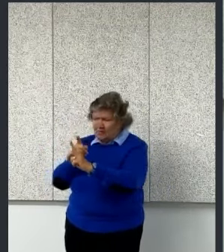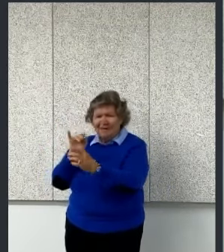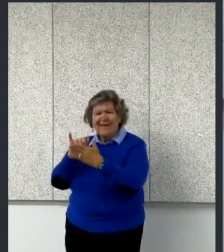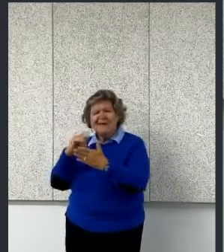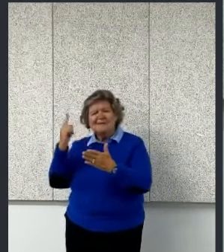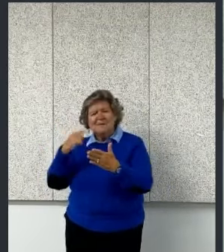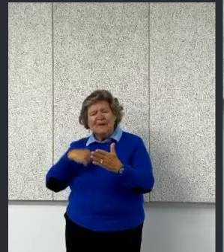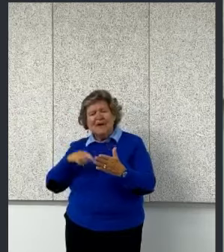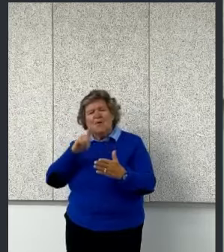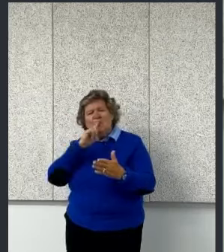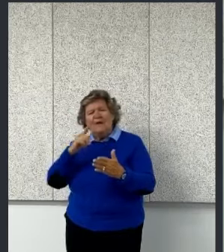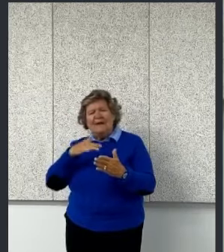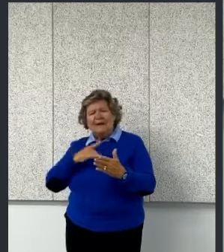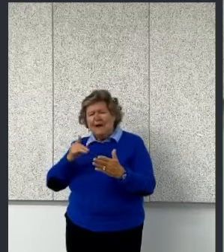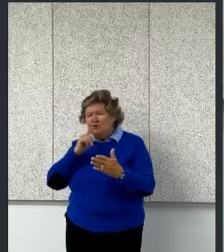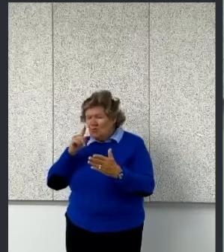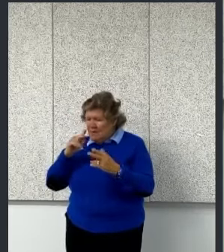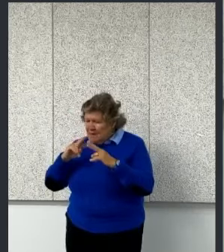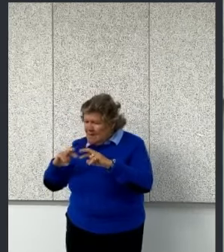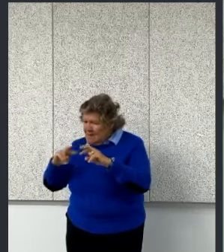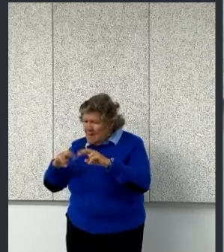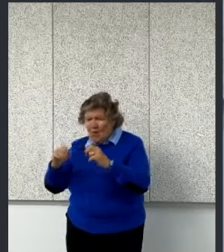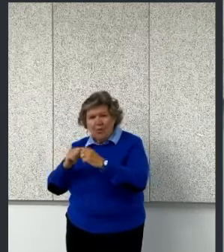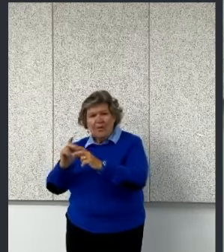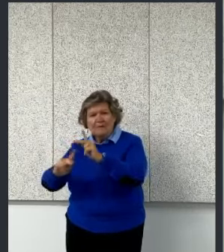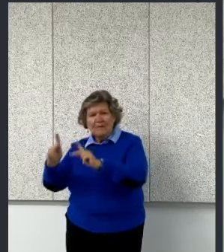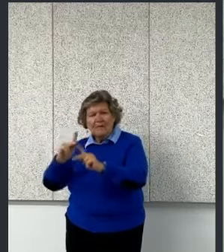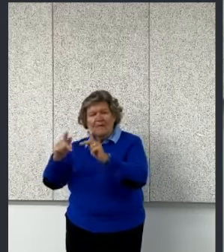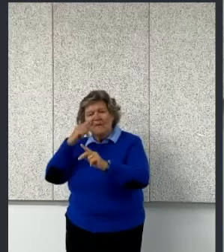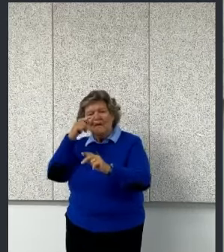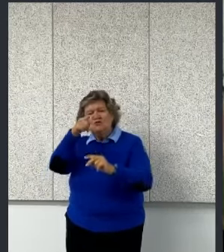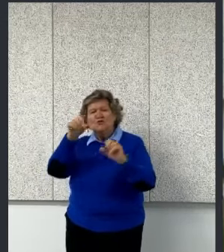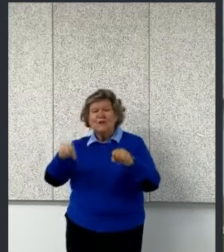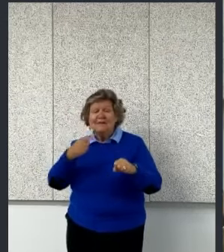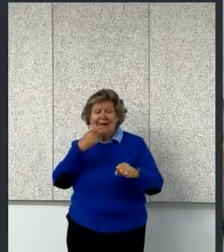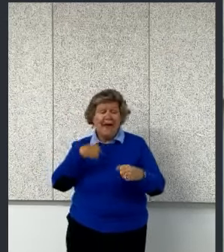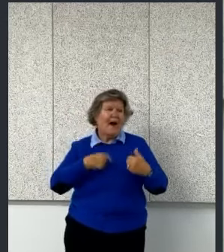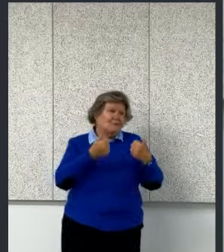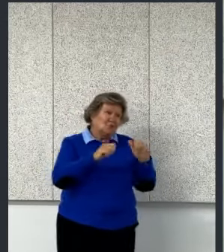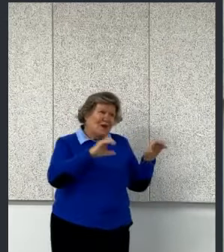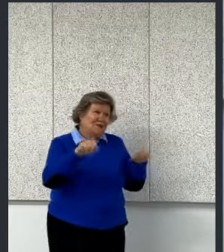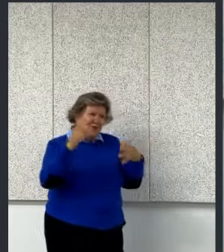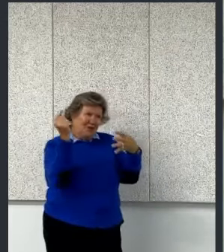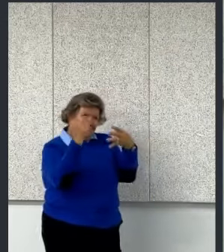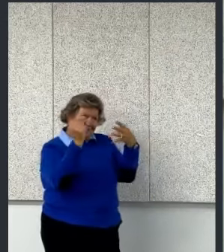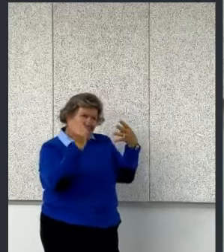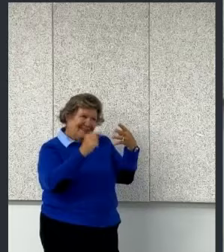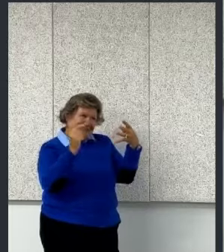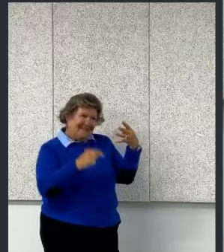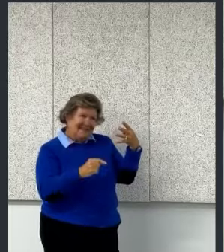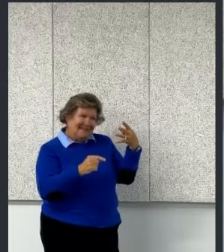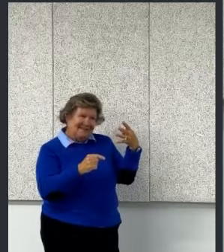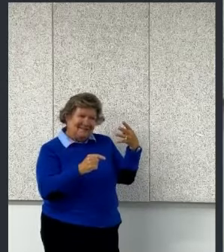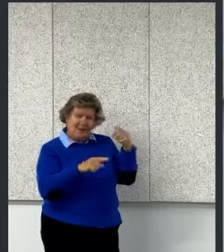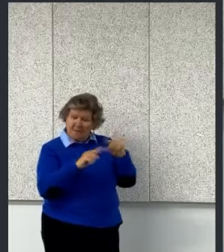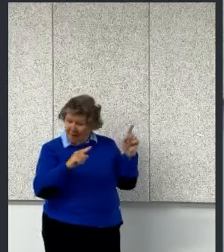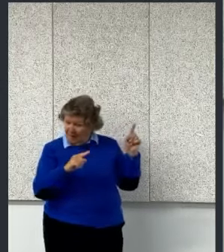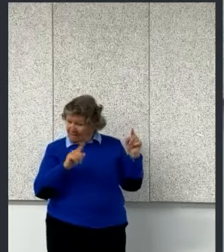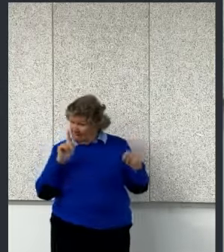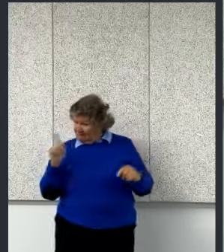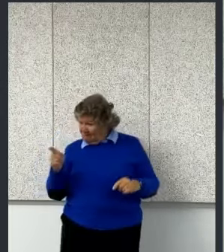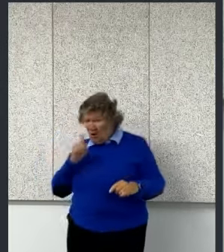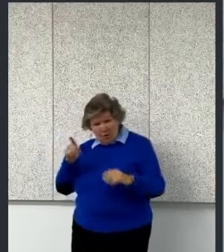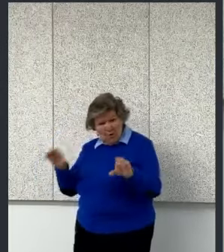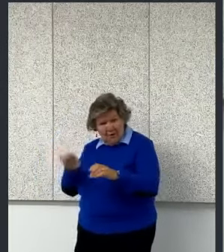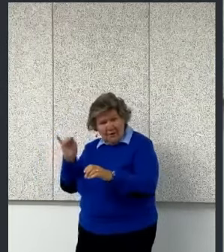something I really like to dig into with people, because you can say, I'm trying to do this and this and this, but are you really? And it's